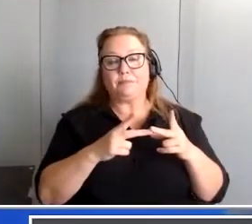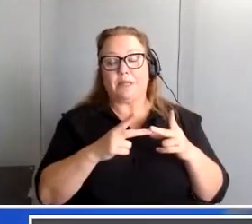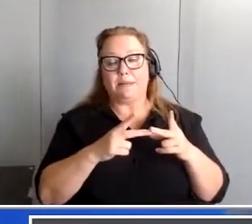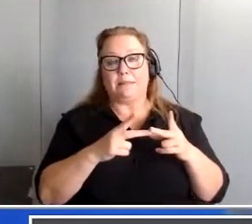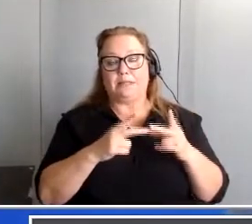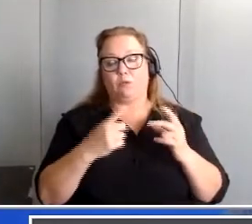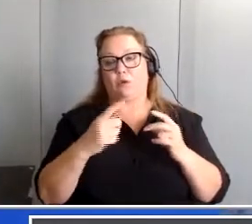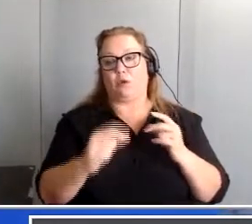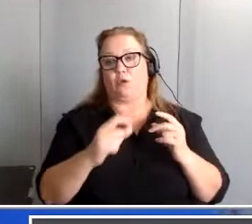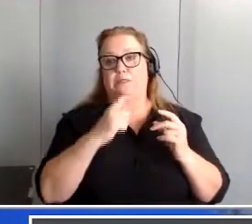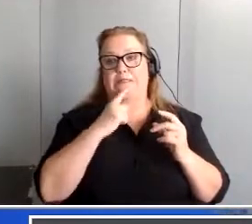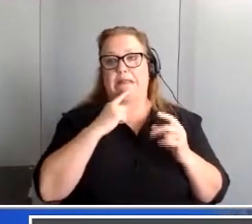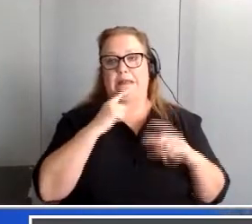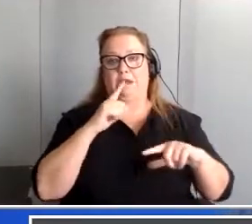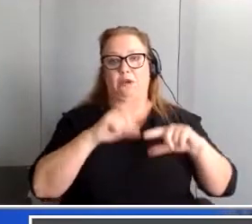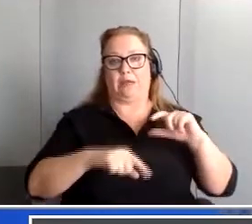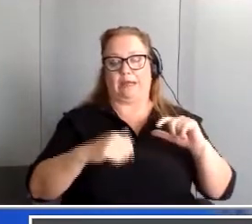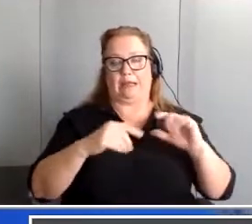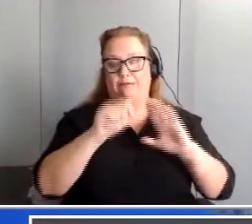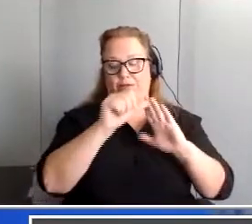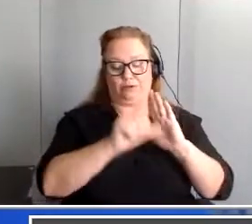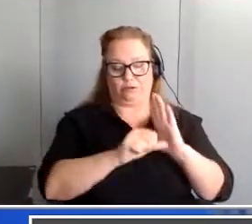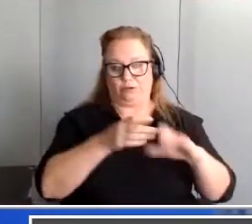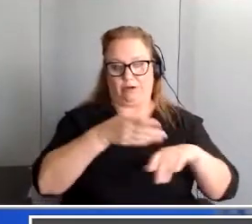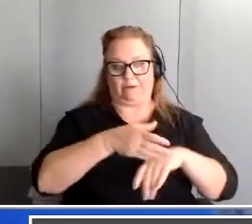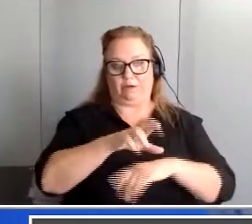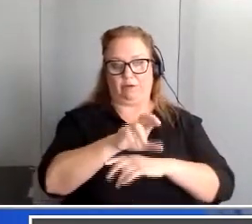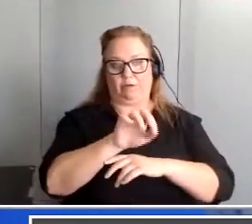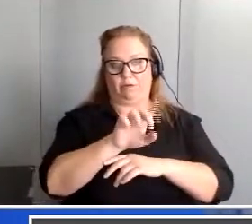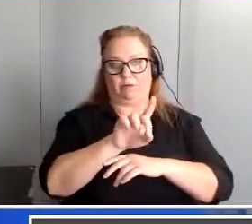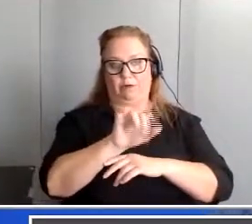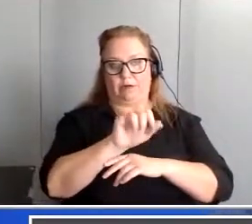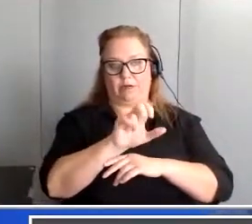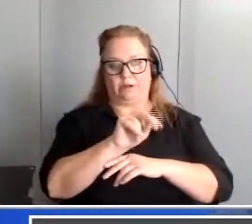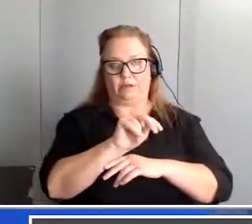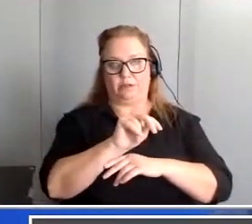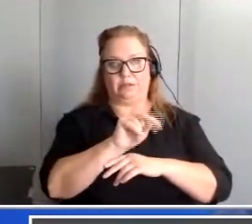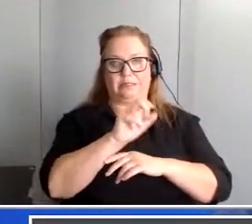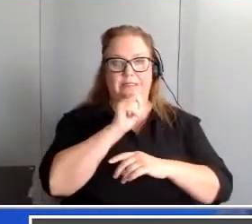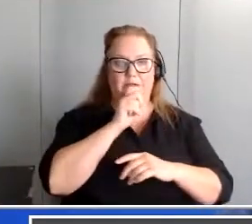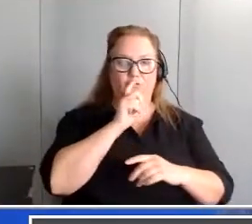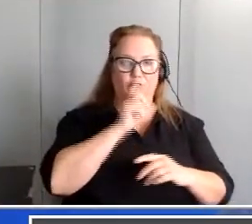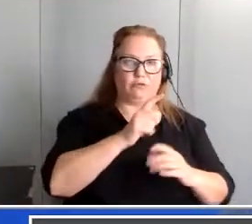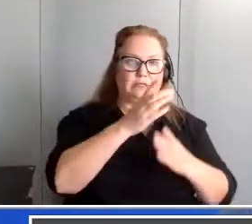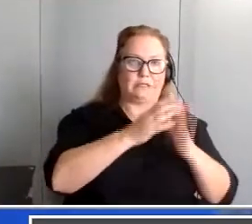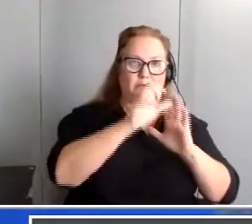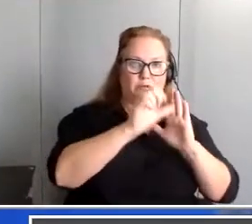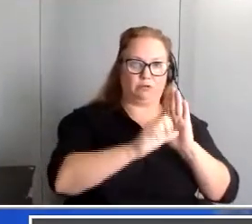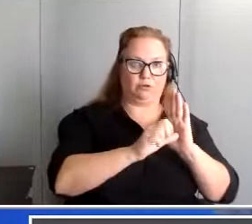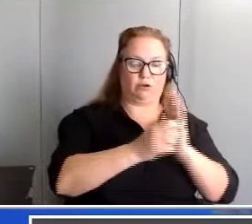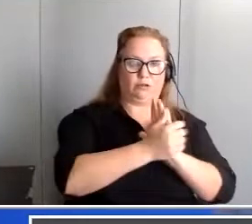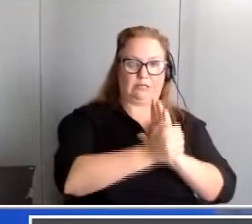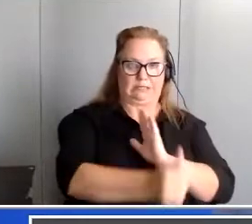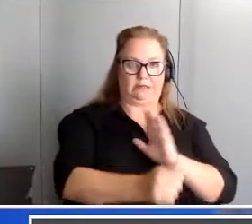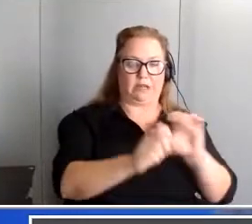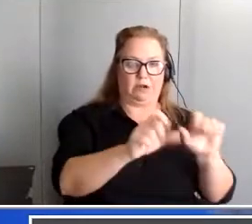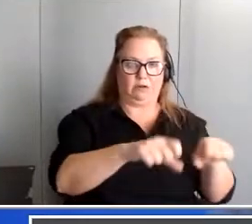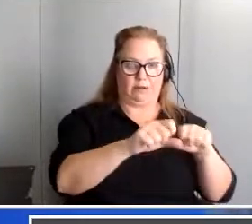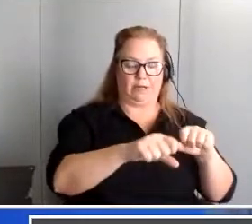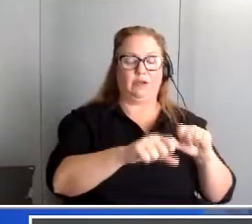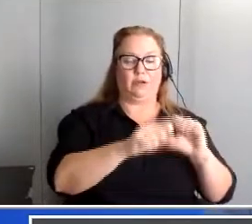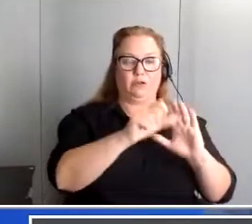well, you cannot have surgery after radiation, which is not exactly true. I think some of our surgeons here are really skilled and they're able to do surgery after